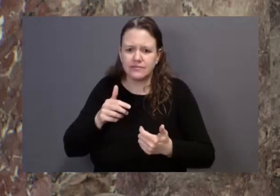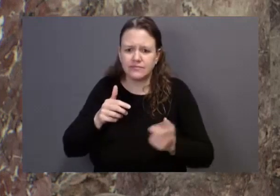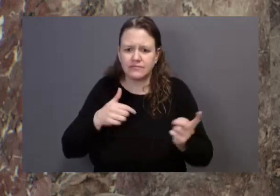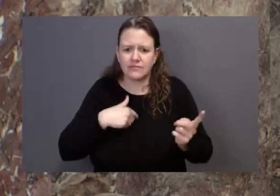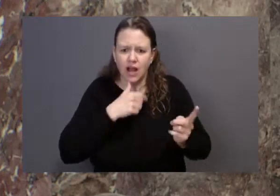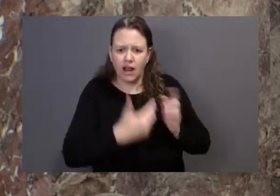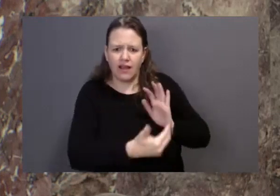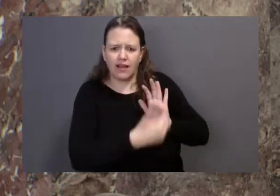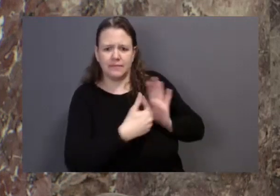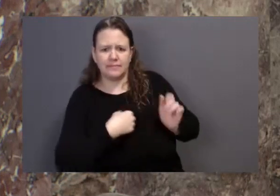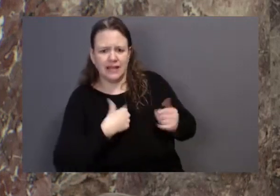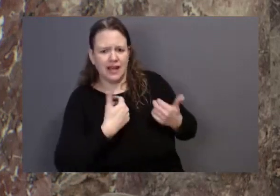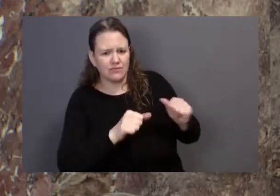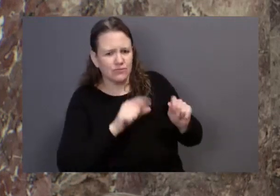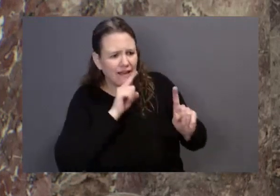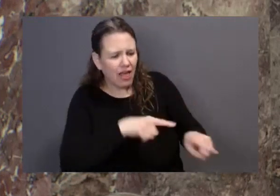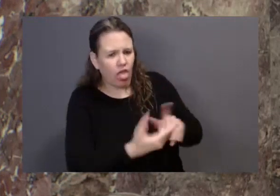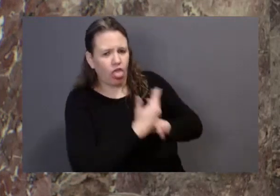asked. And